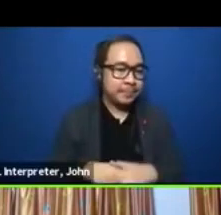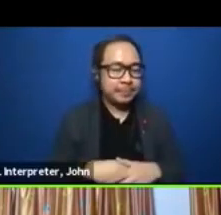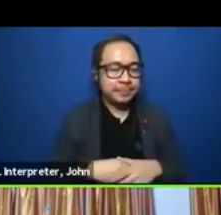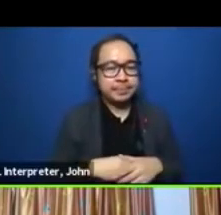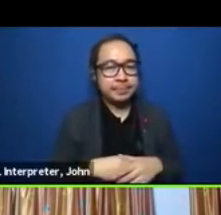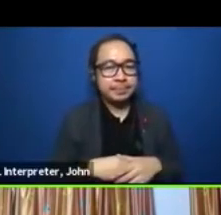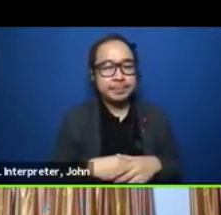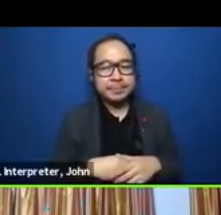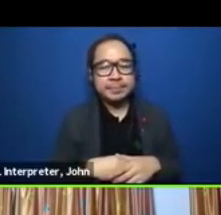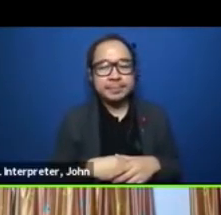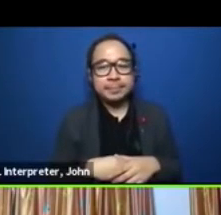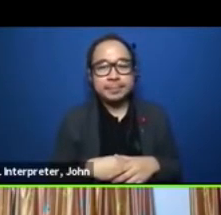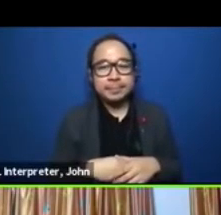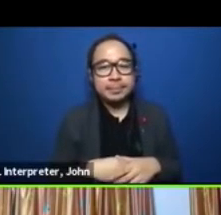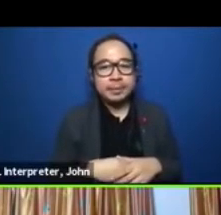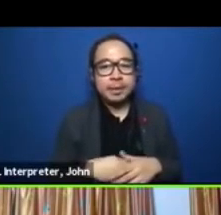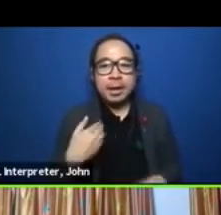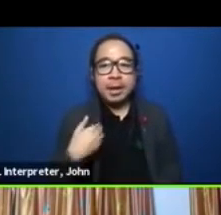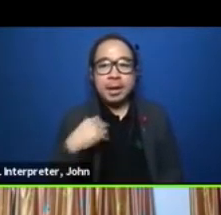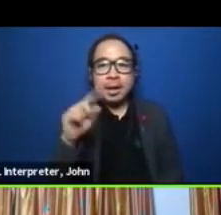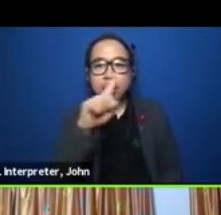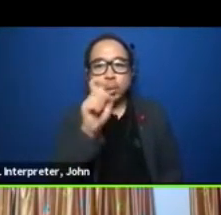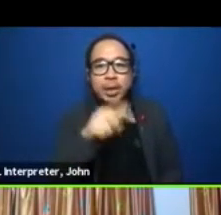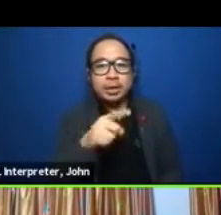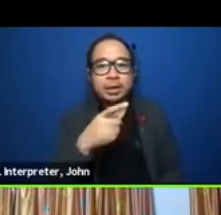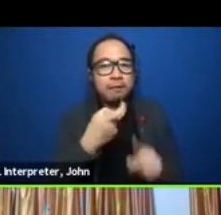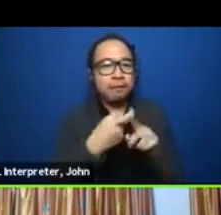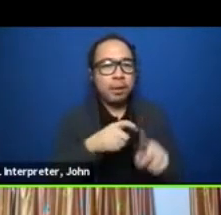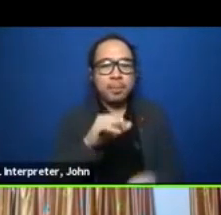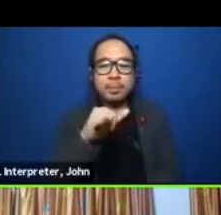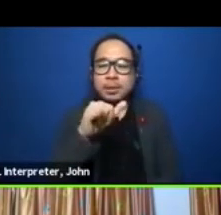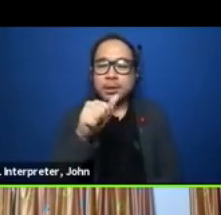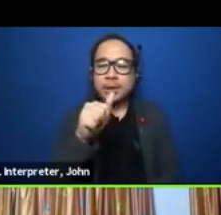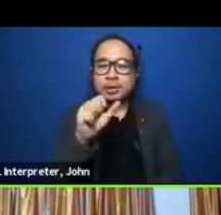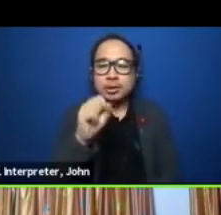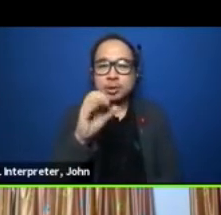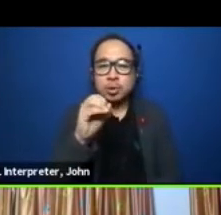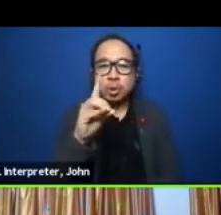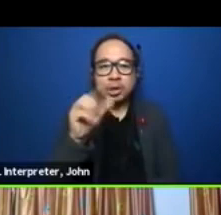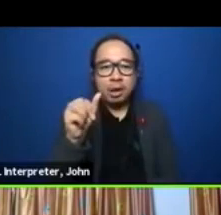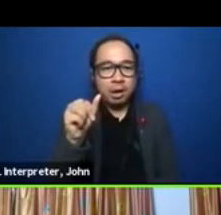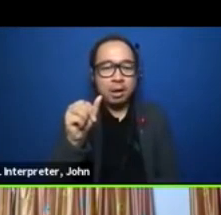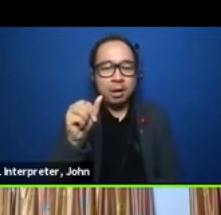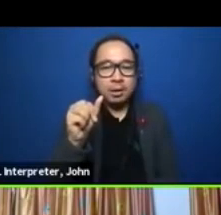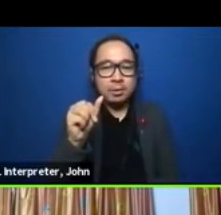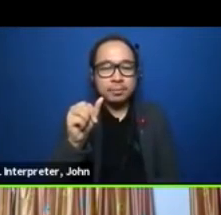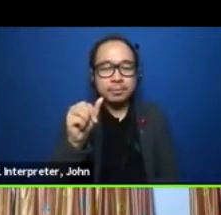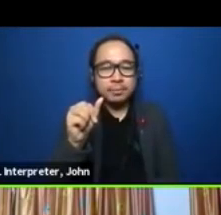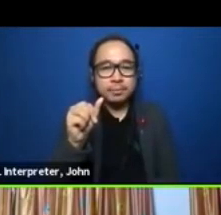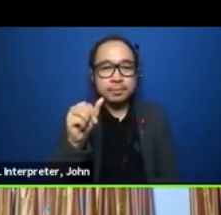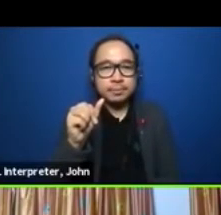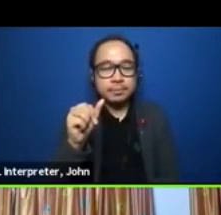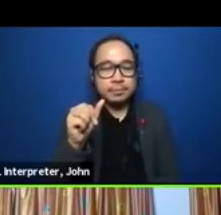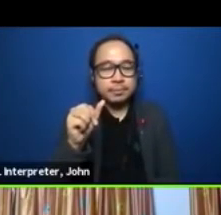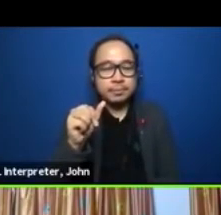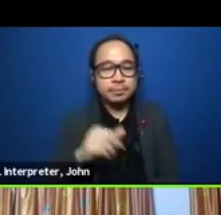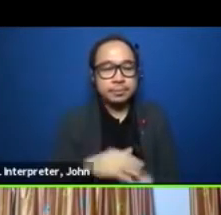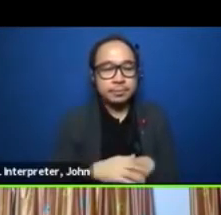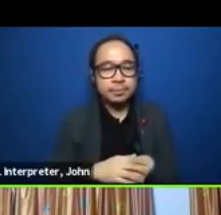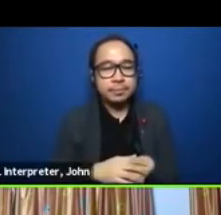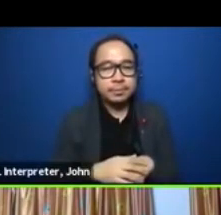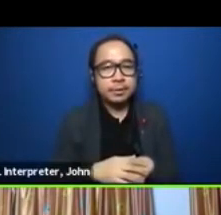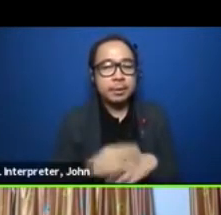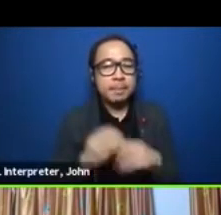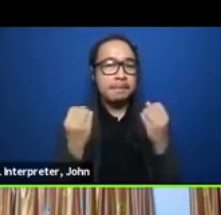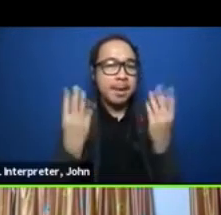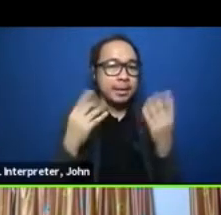We have a question from Yasoda Kura on Facebook, on the Facebook comment box, that many of the